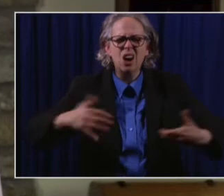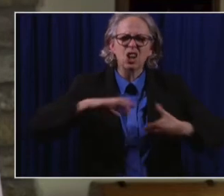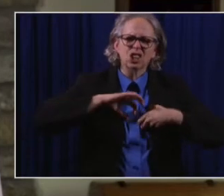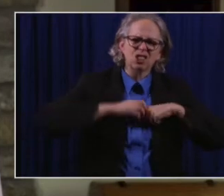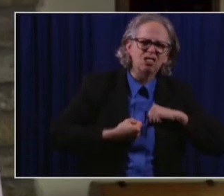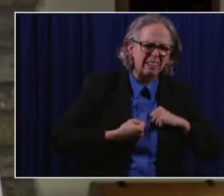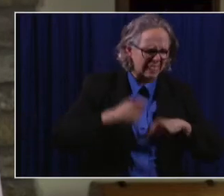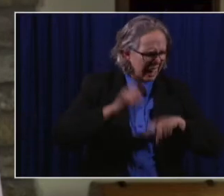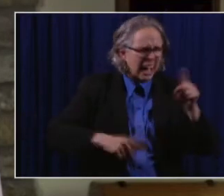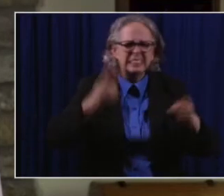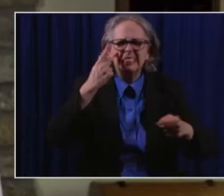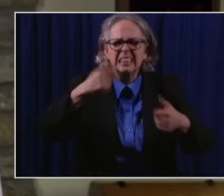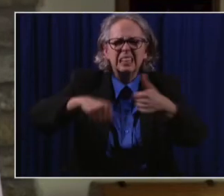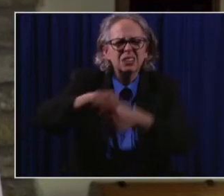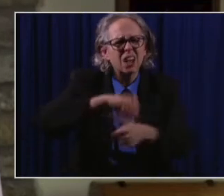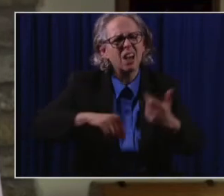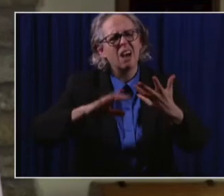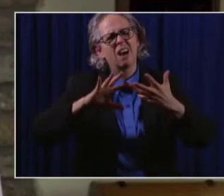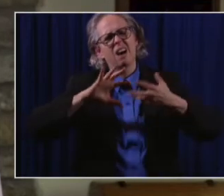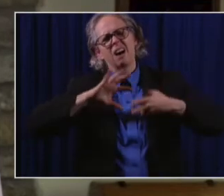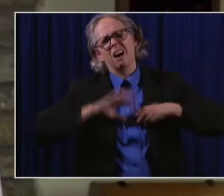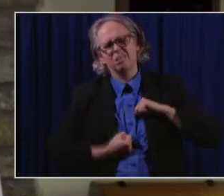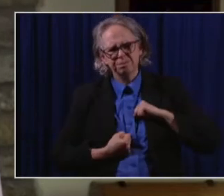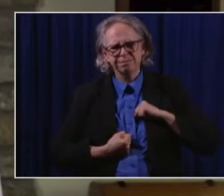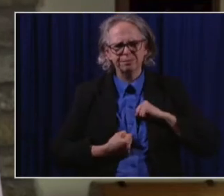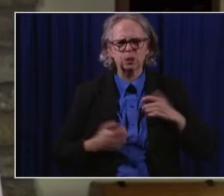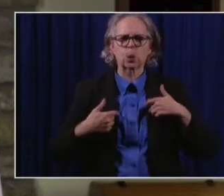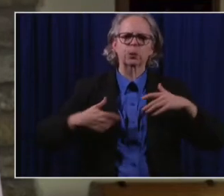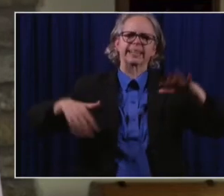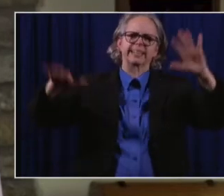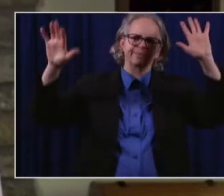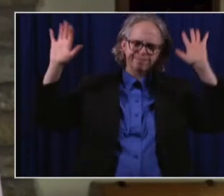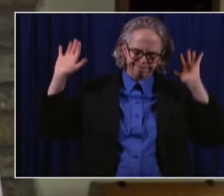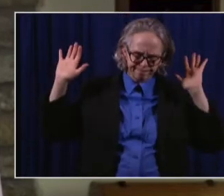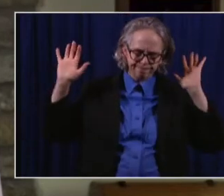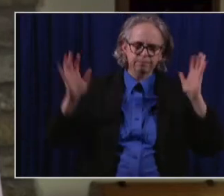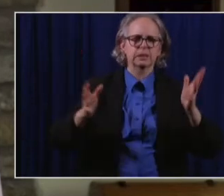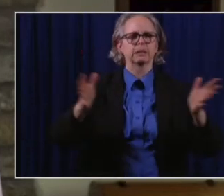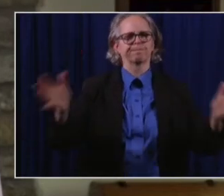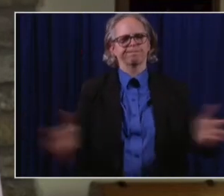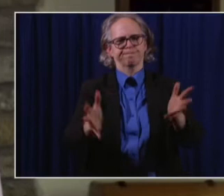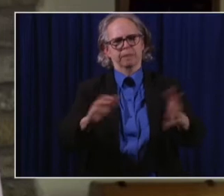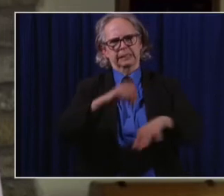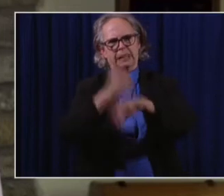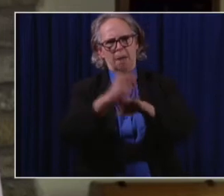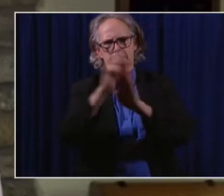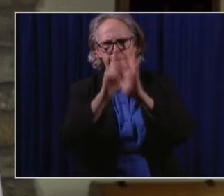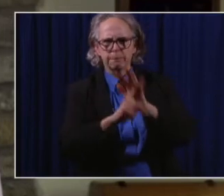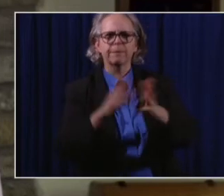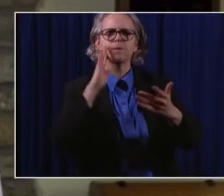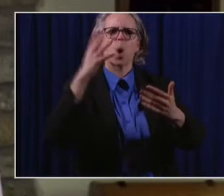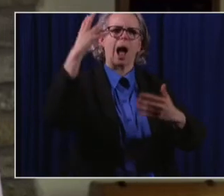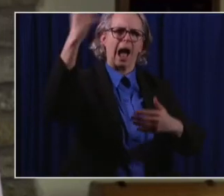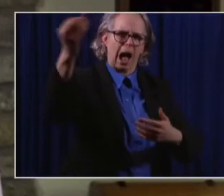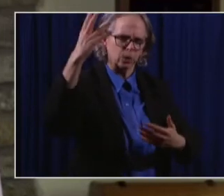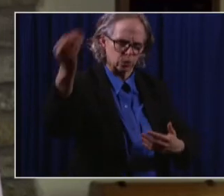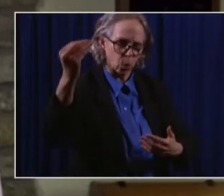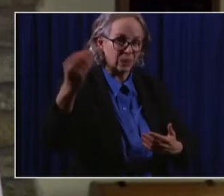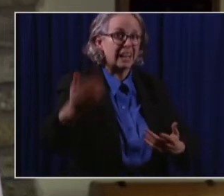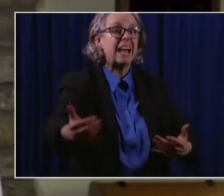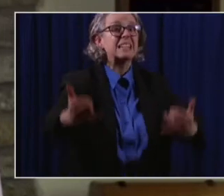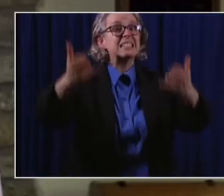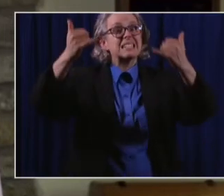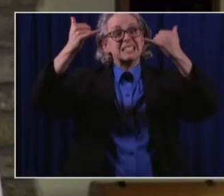to outdoor visitation when the weather was better, and we did that. We're moving from there now to